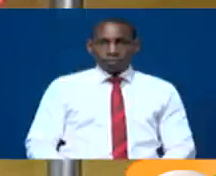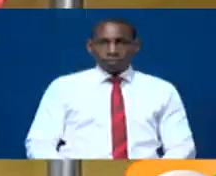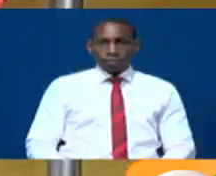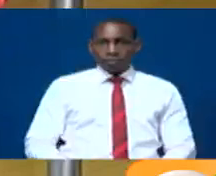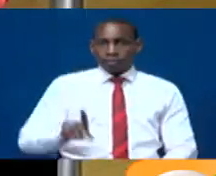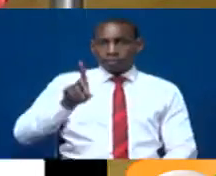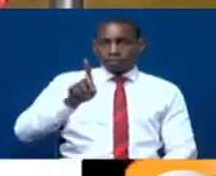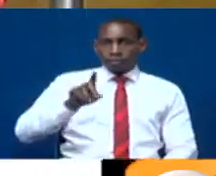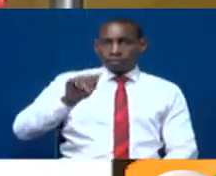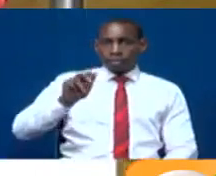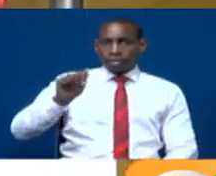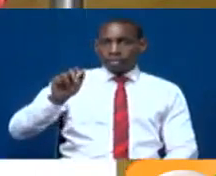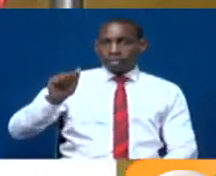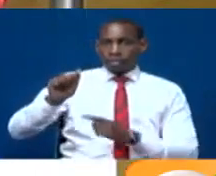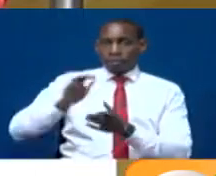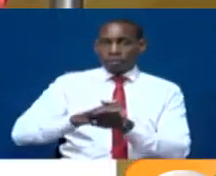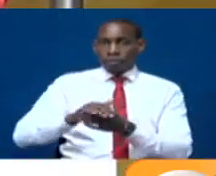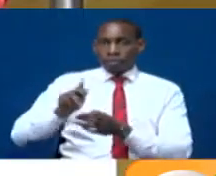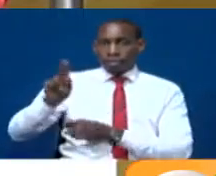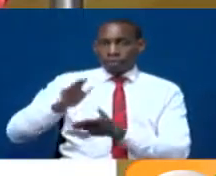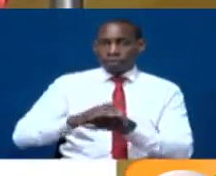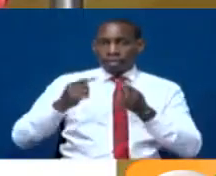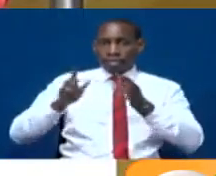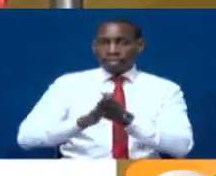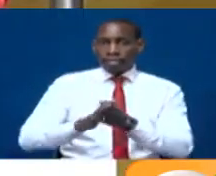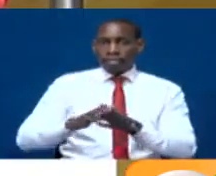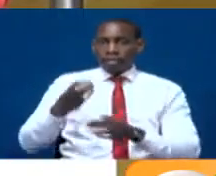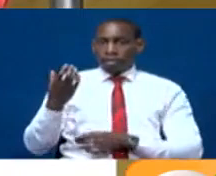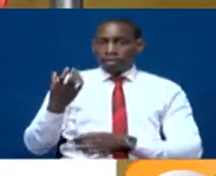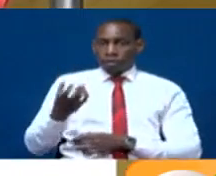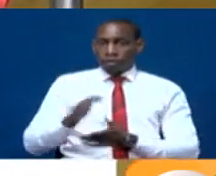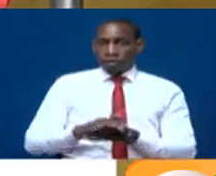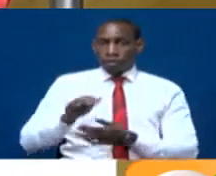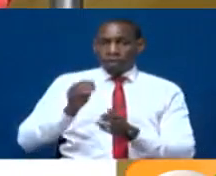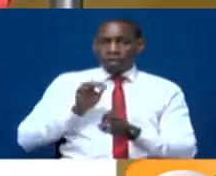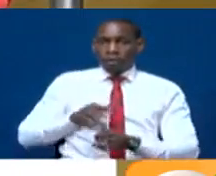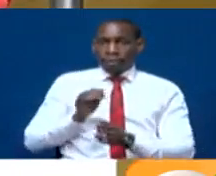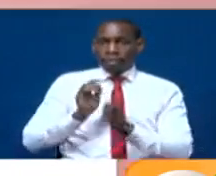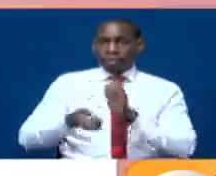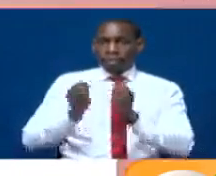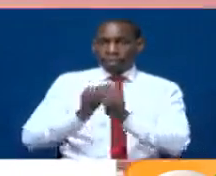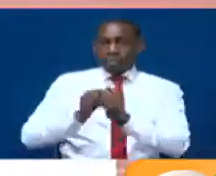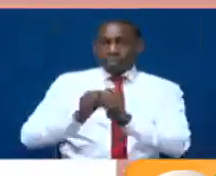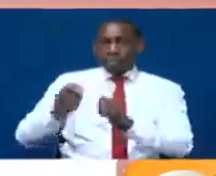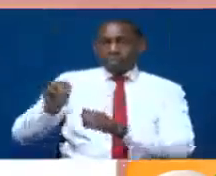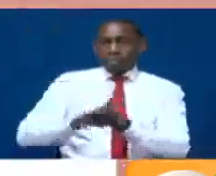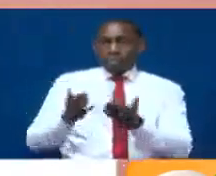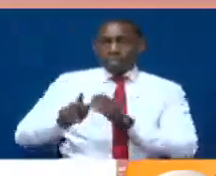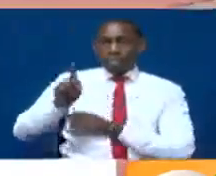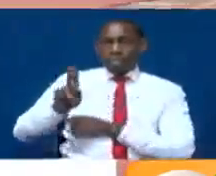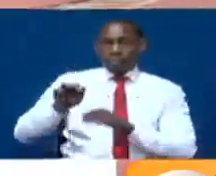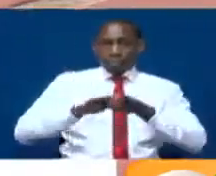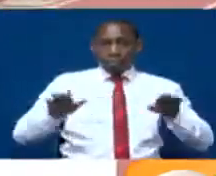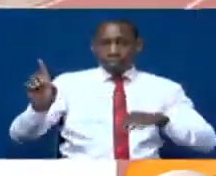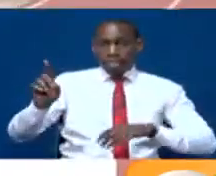Diana Wanza from Kenyatta University clinched the gold medal in the women's 10,000-meter race at the All Africa University Games at KU grounds in